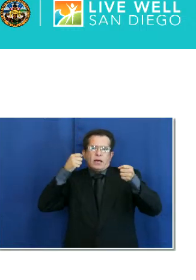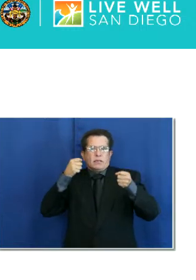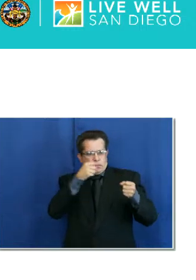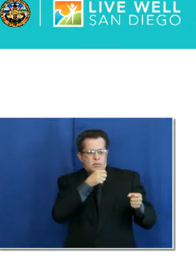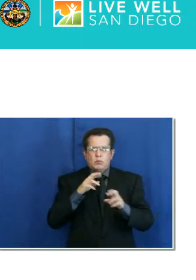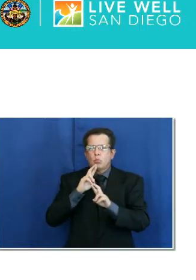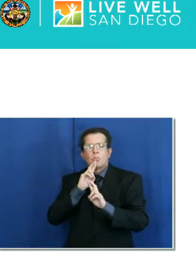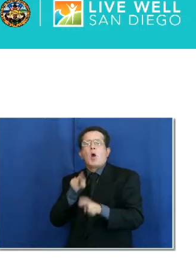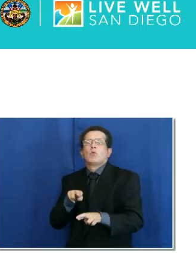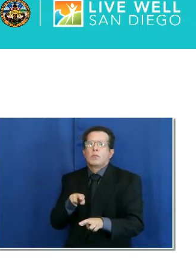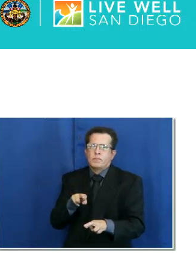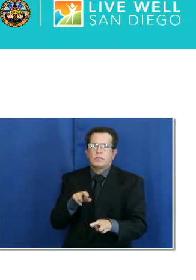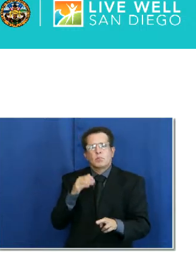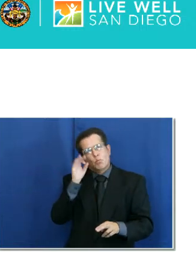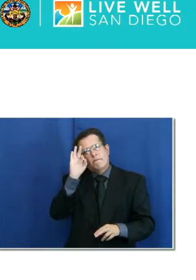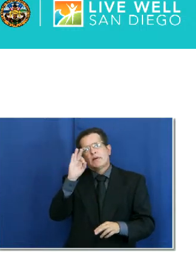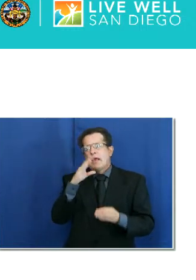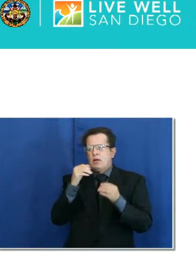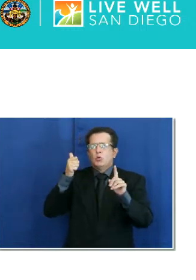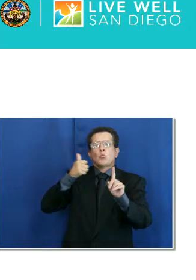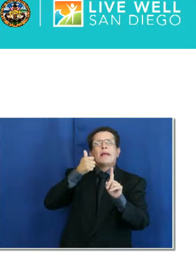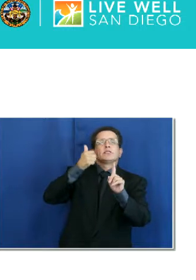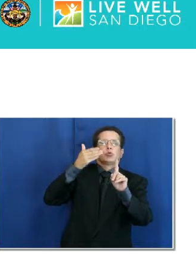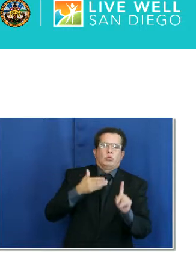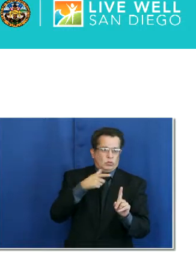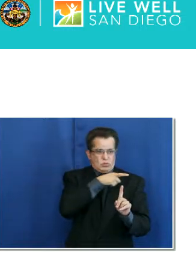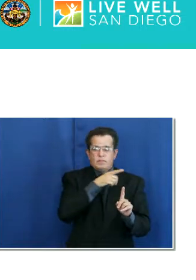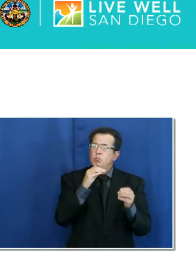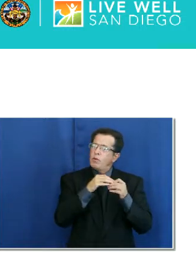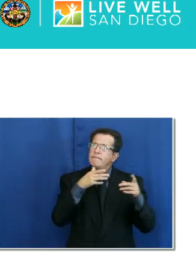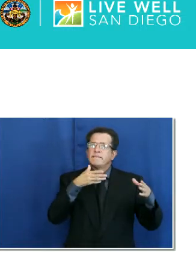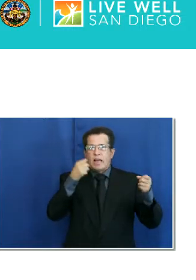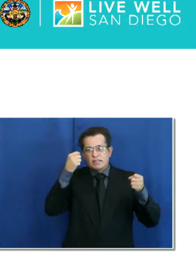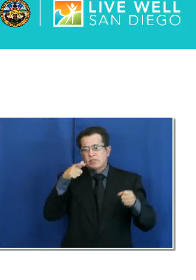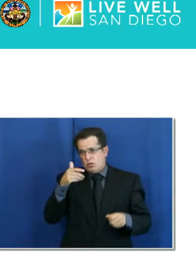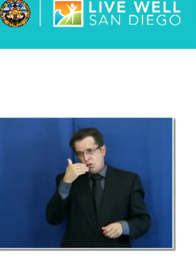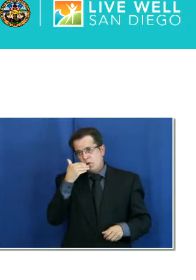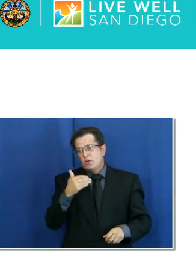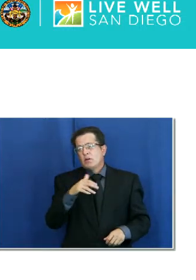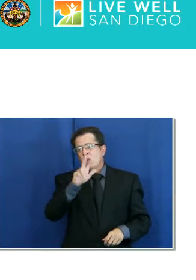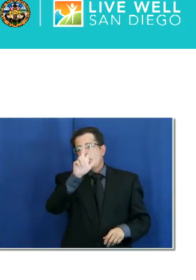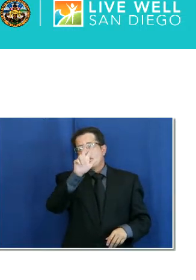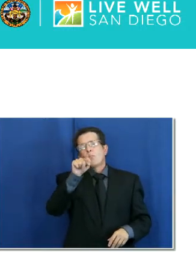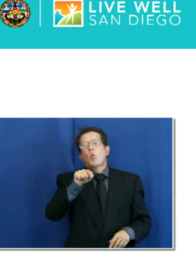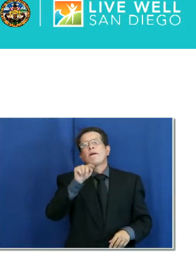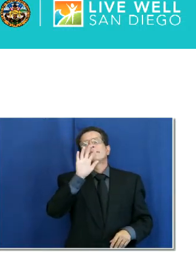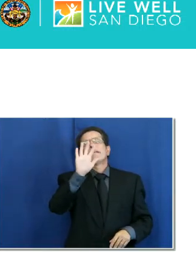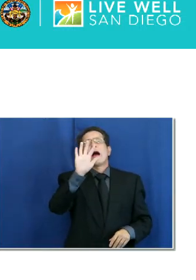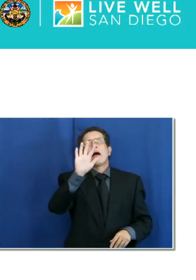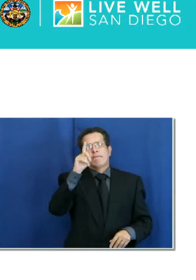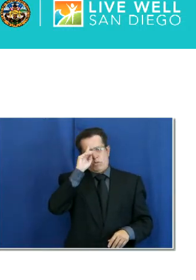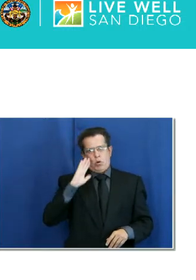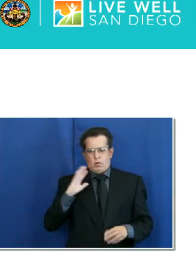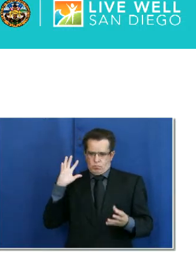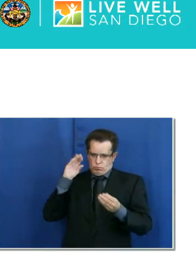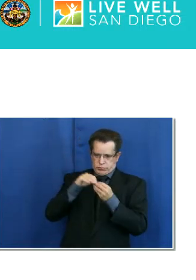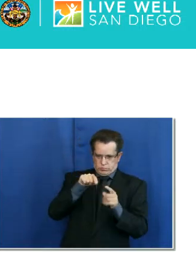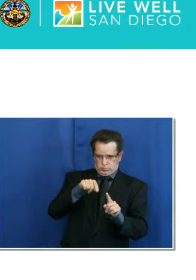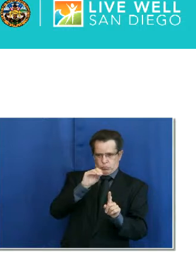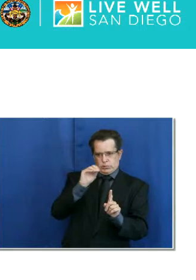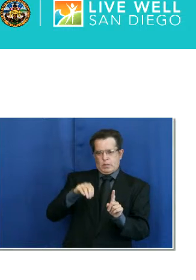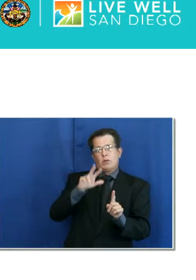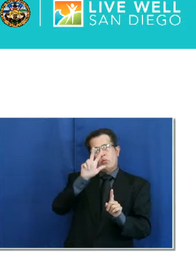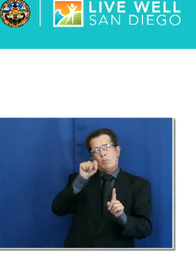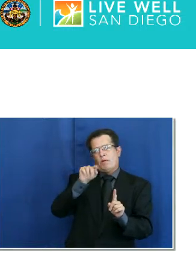proper contact tracing. You see our 14-day percentage of new cases, again, continues to be good, 3.5. This is encouraging. We want to stay on